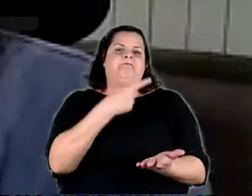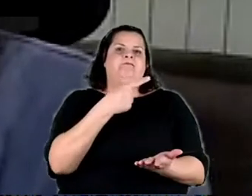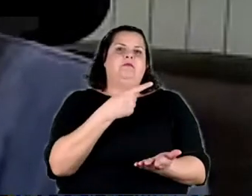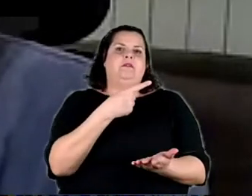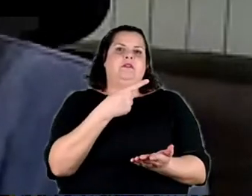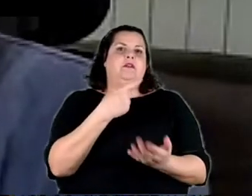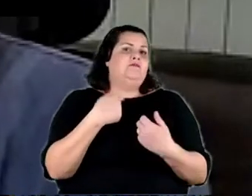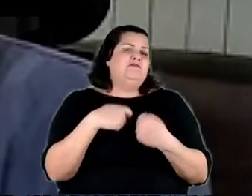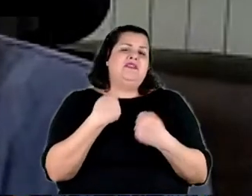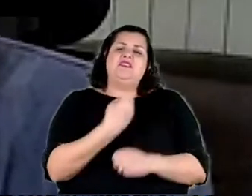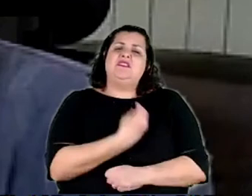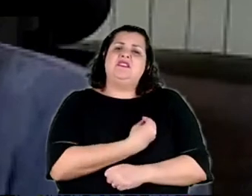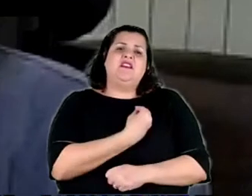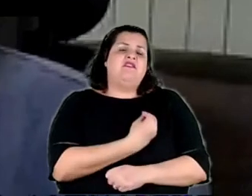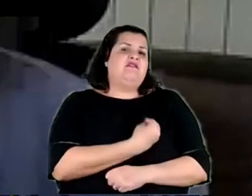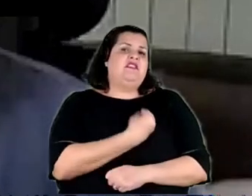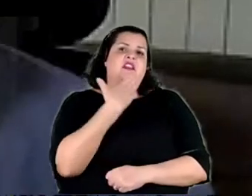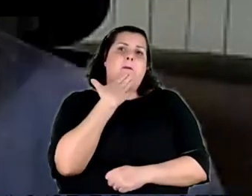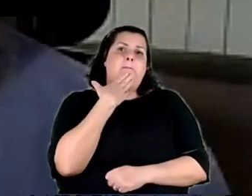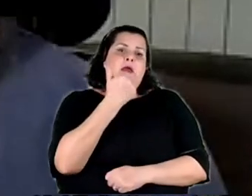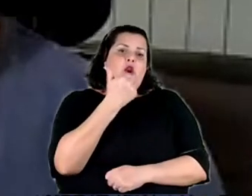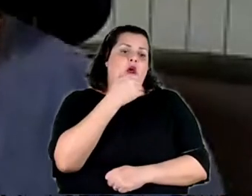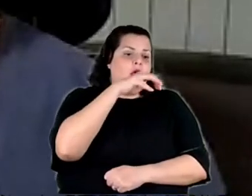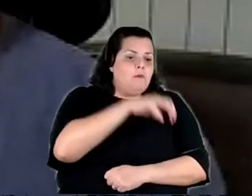to abandon the vision